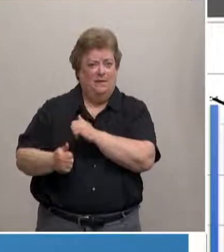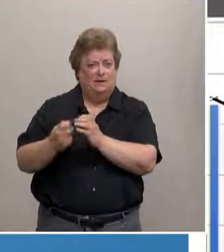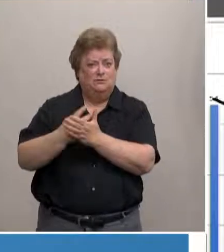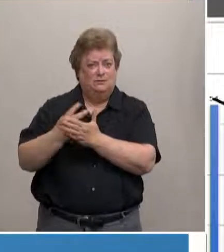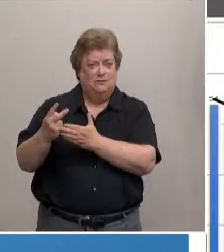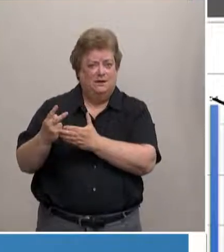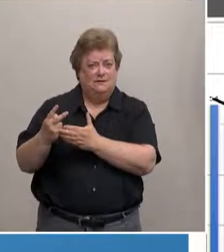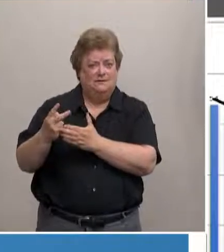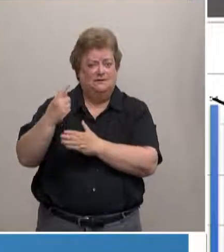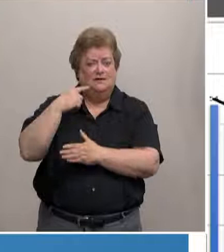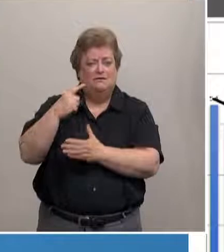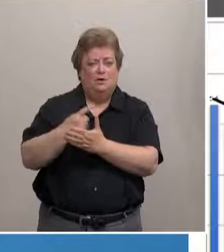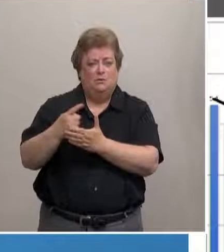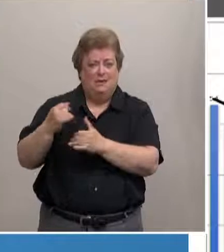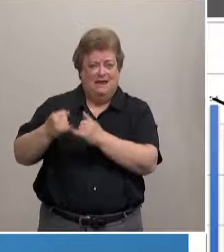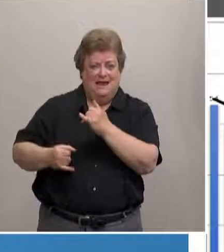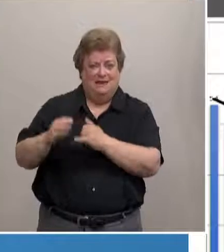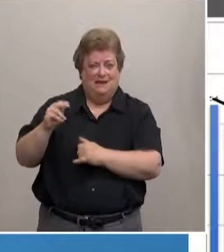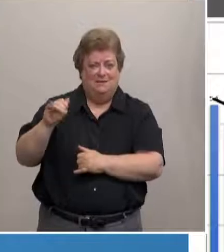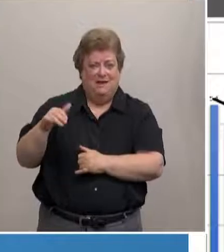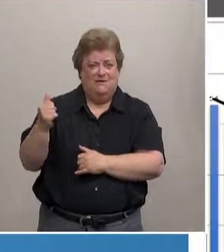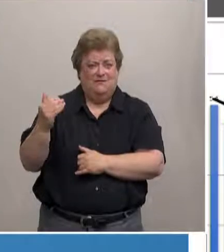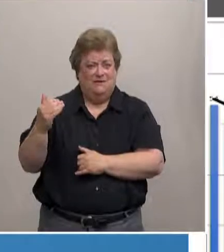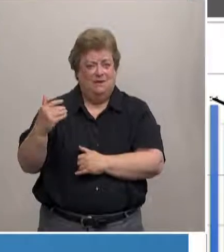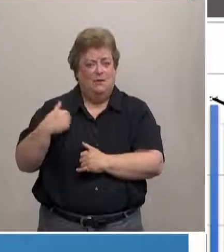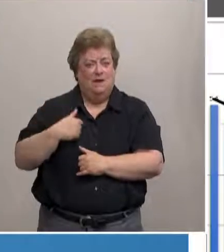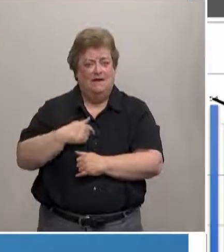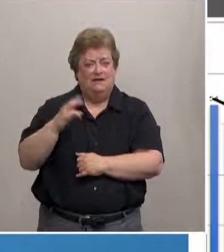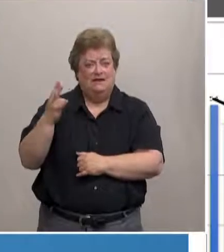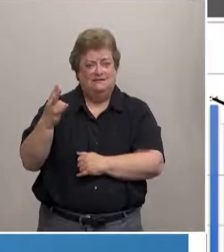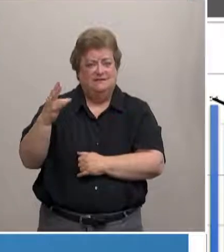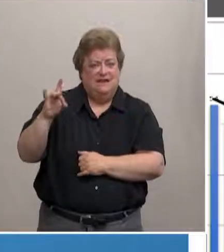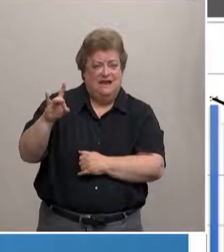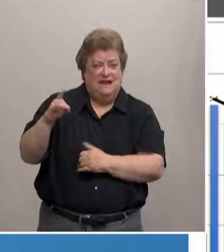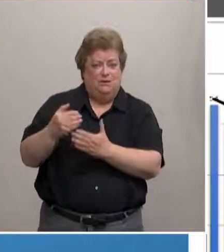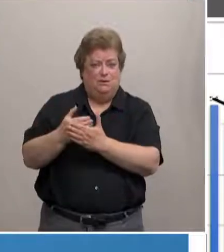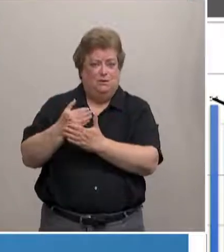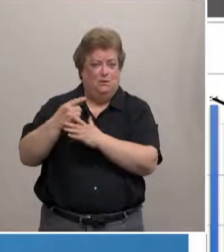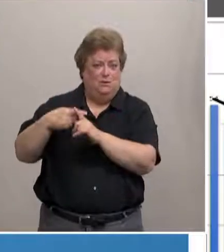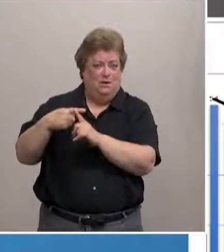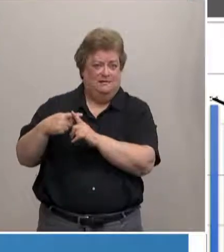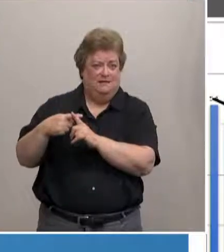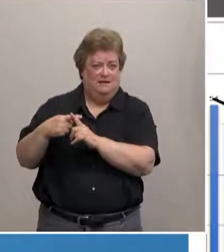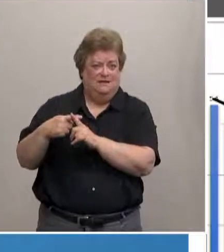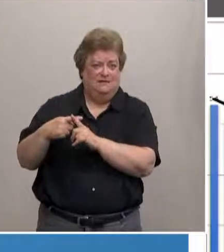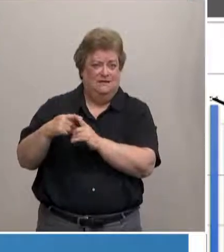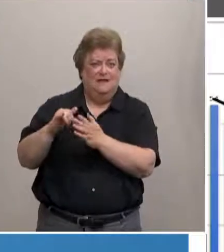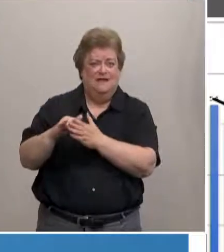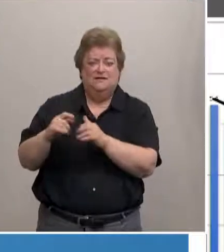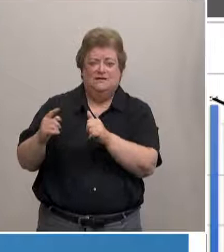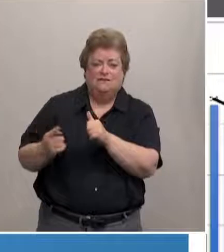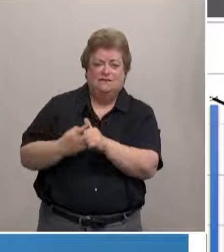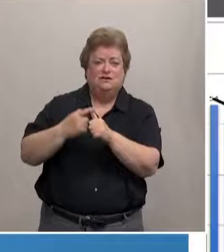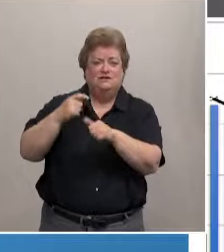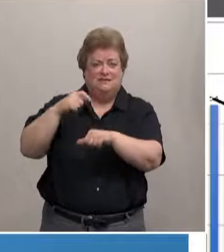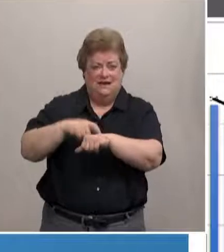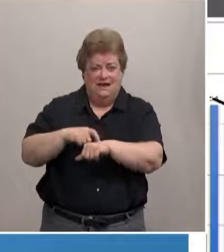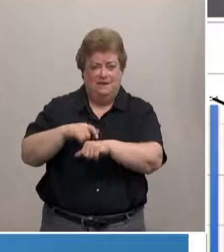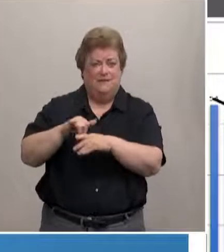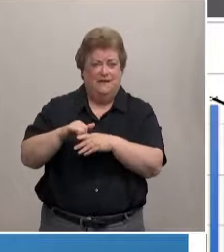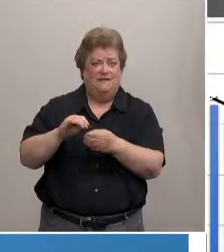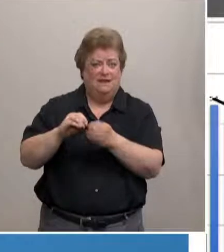2 weeks. For the week ending May 15th, we had 78 new cases. It's the first time the number of